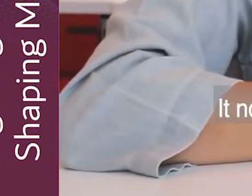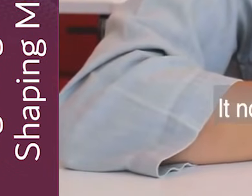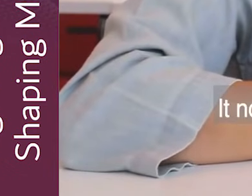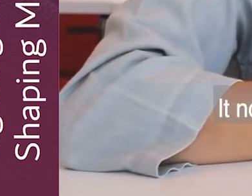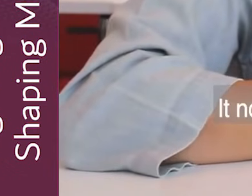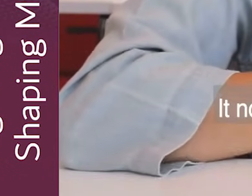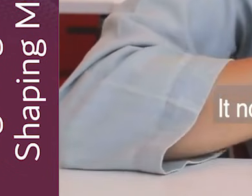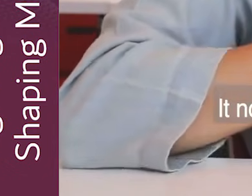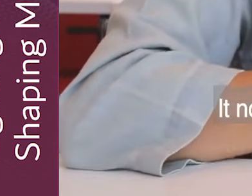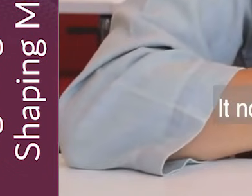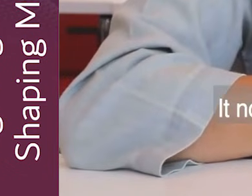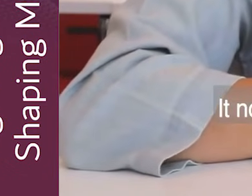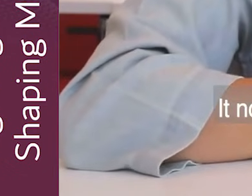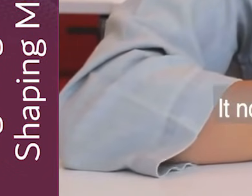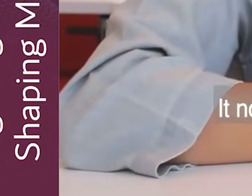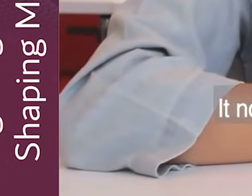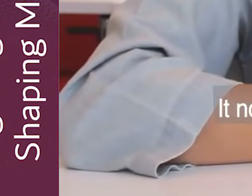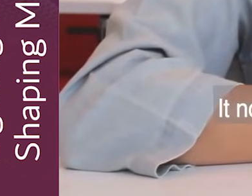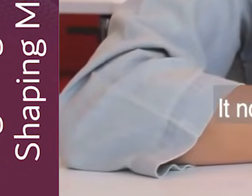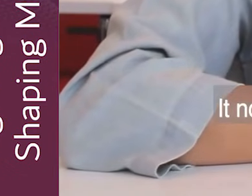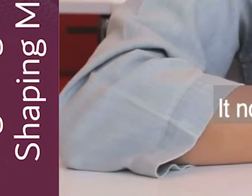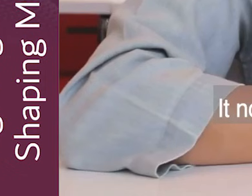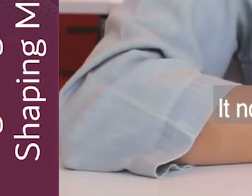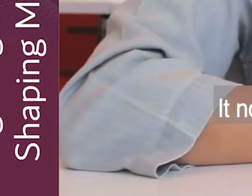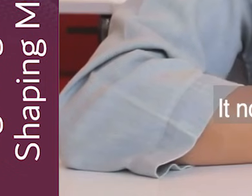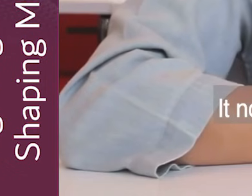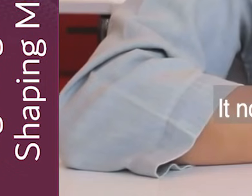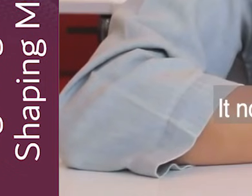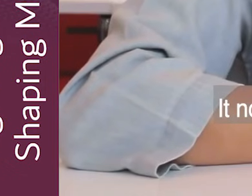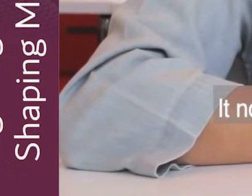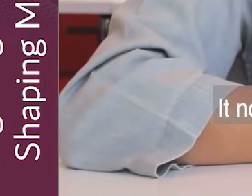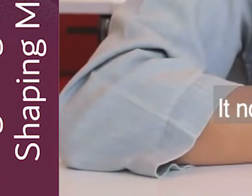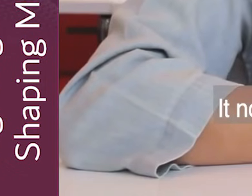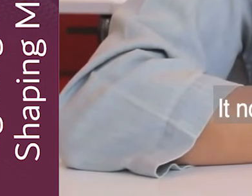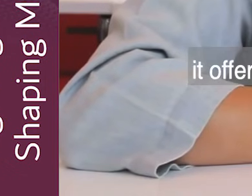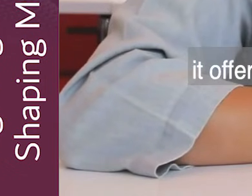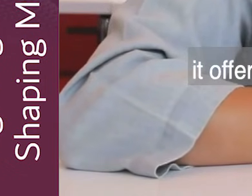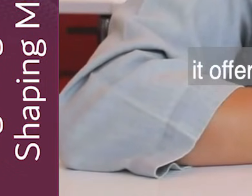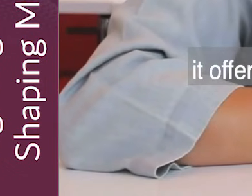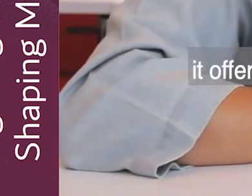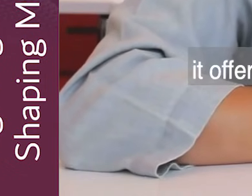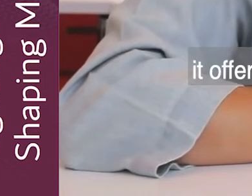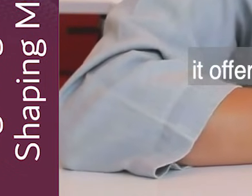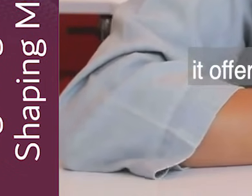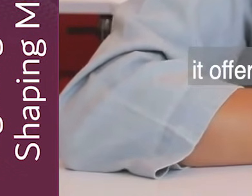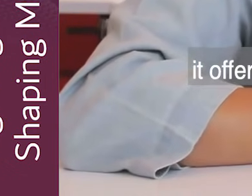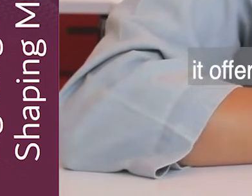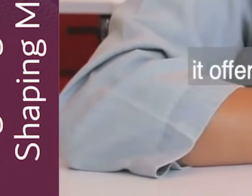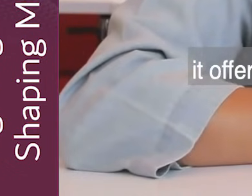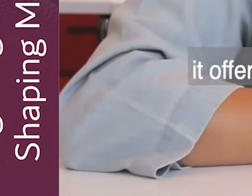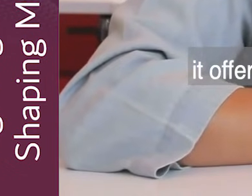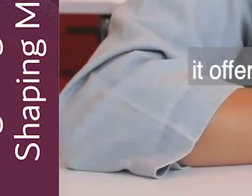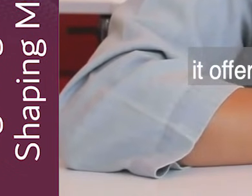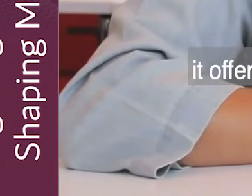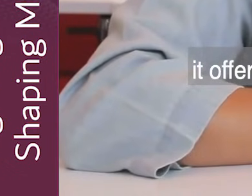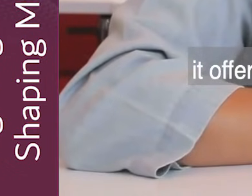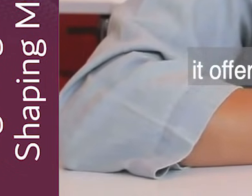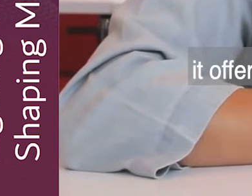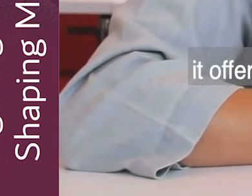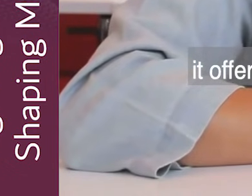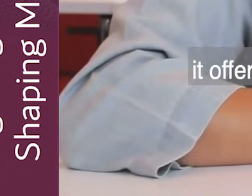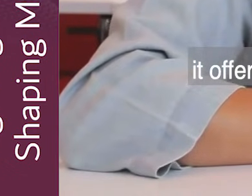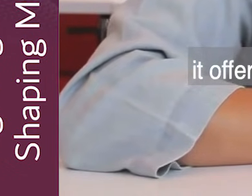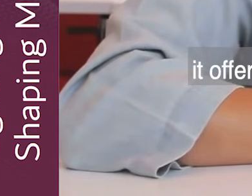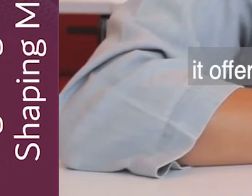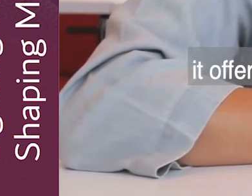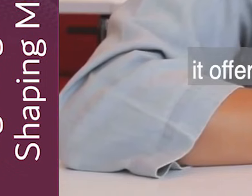not only offers you only 2 degrees, like one from SOAS and the other one from UCL, but it offers you a lot of diverse experience that you will